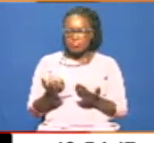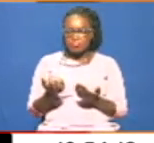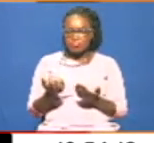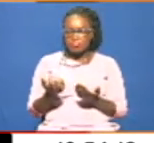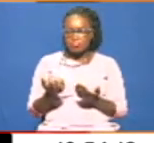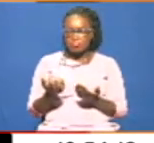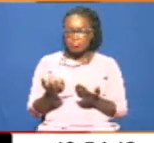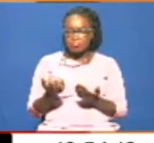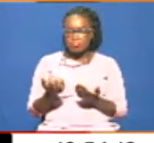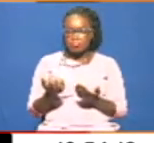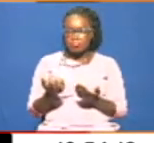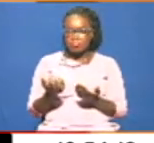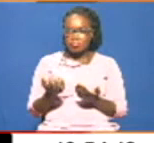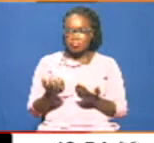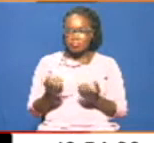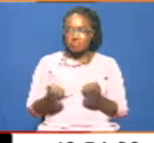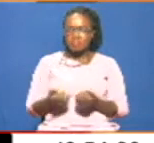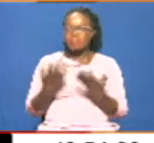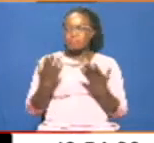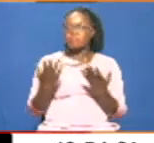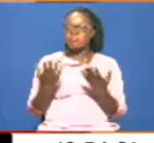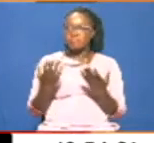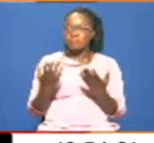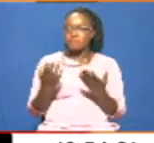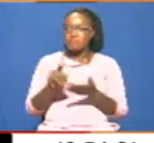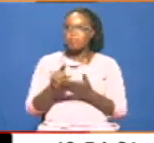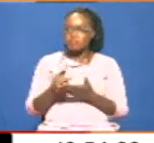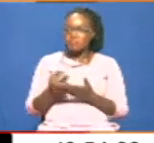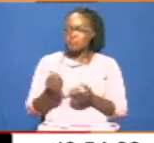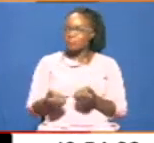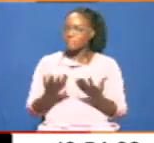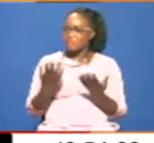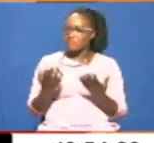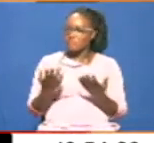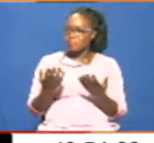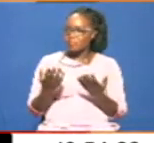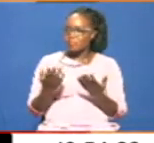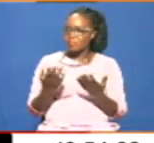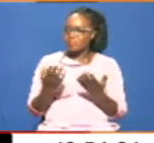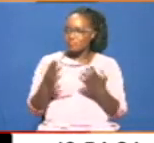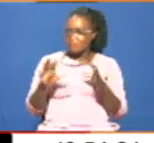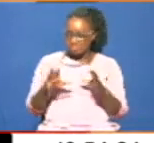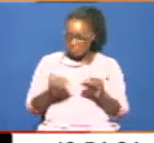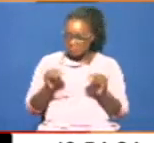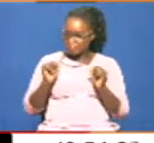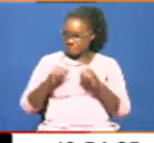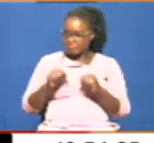it becomes very expensive. Loans here are very expensive, and we have to acknowledge that. But